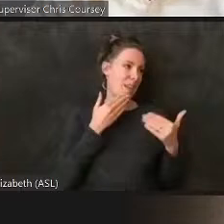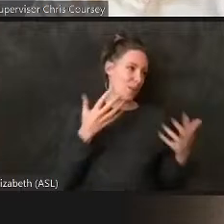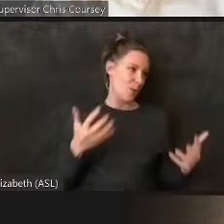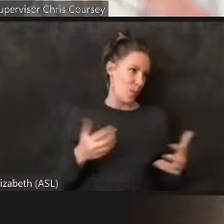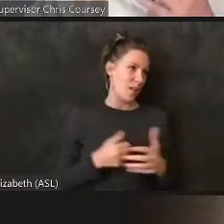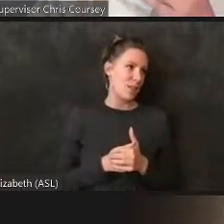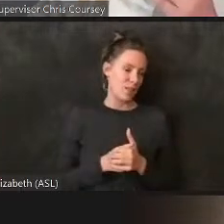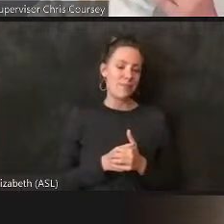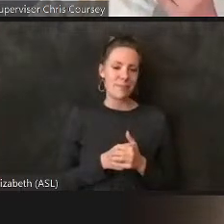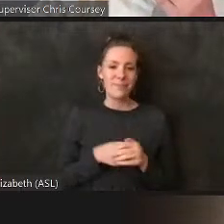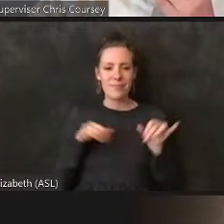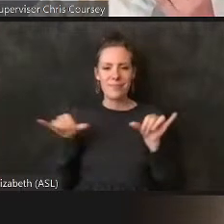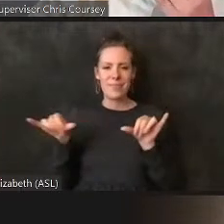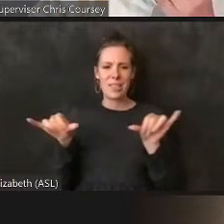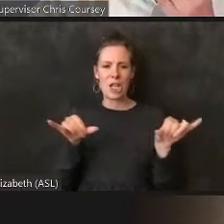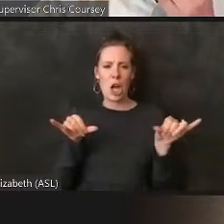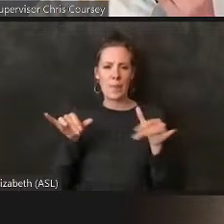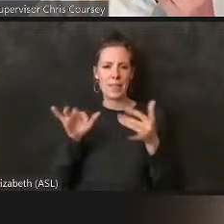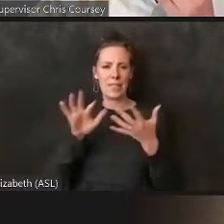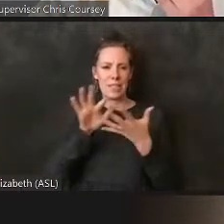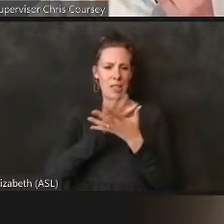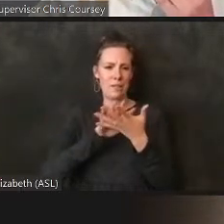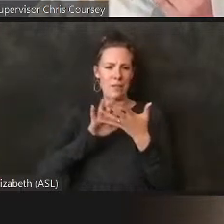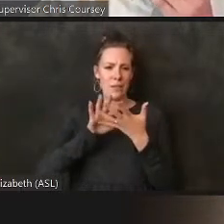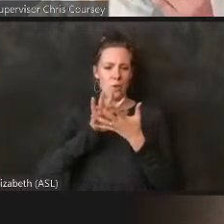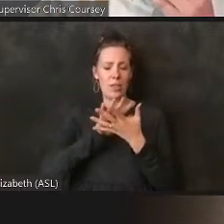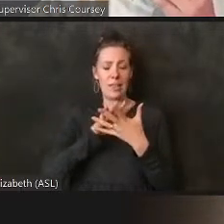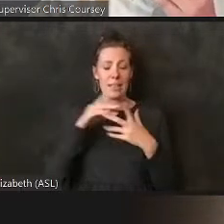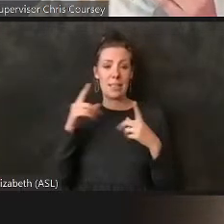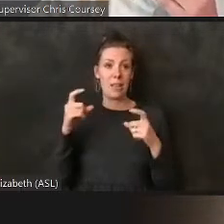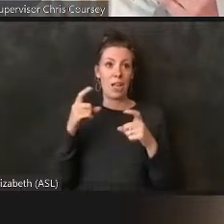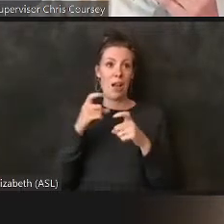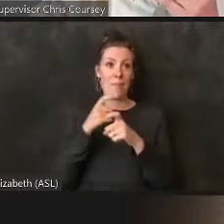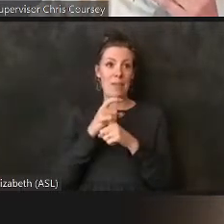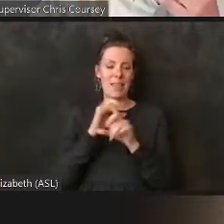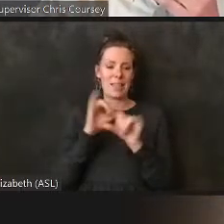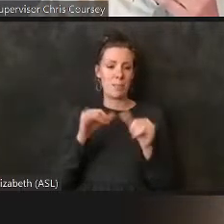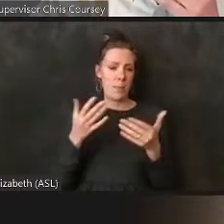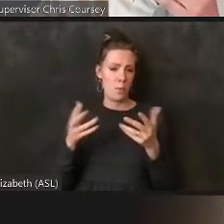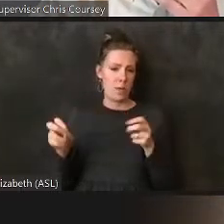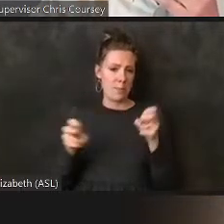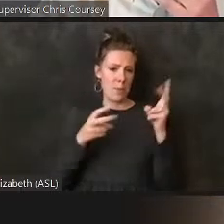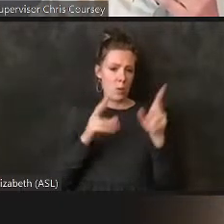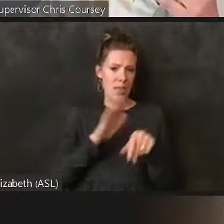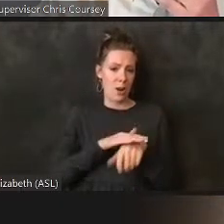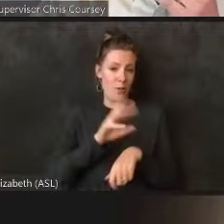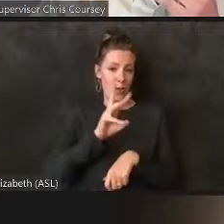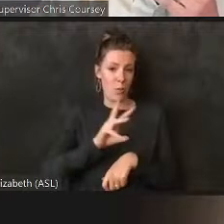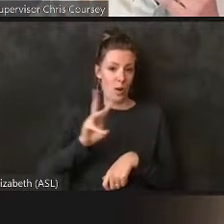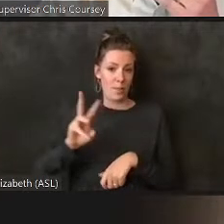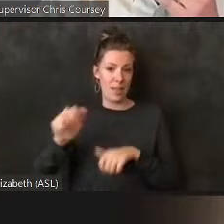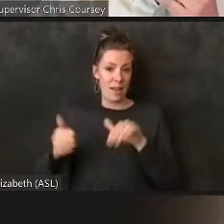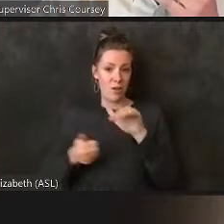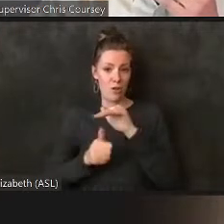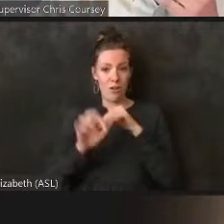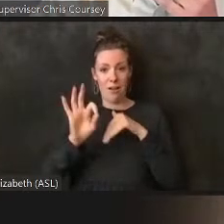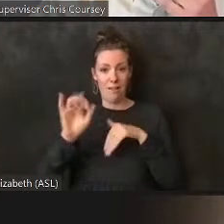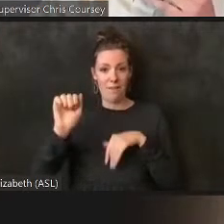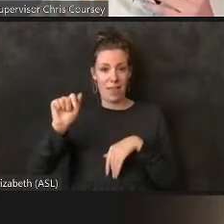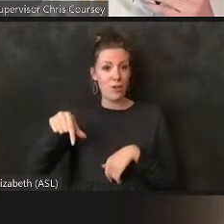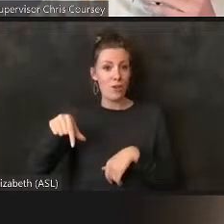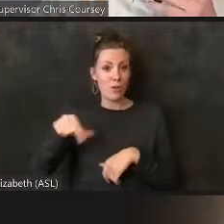common point of confusion because it is a complex system. So maybe that's something we can work on getting up on our website, you know, under our FAQs to answer that